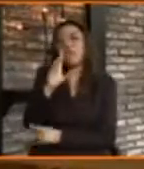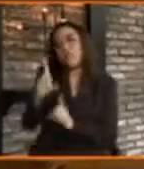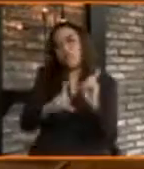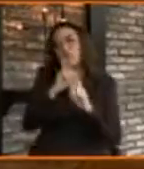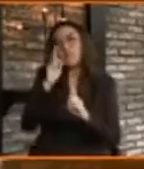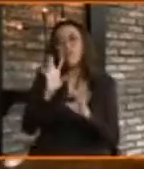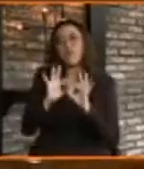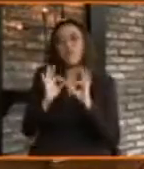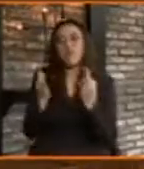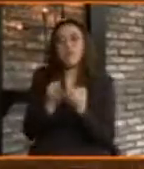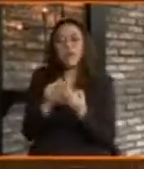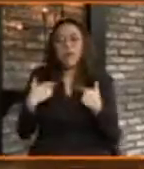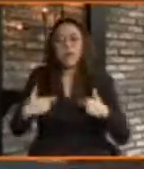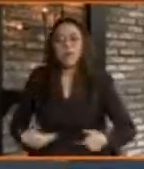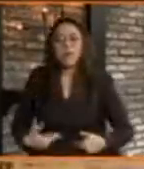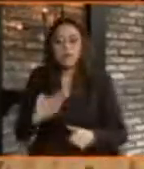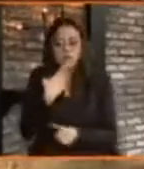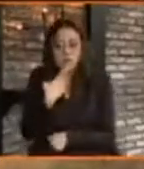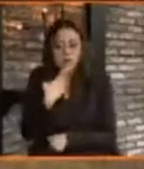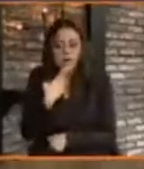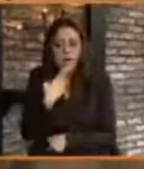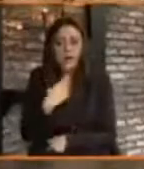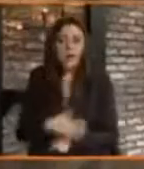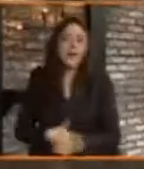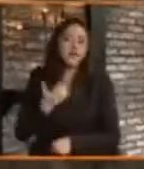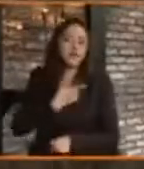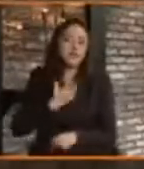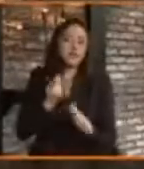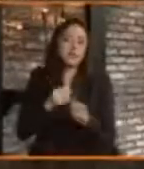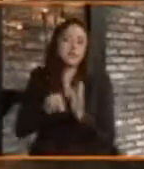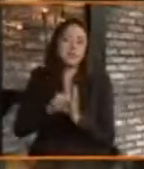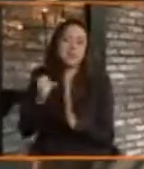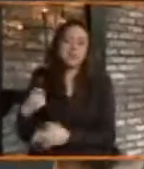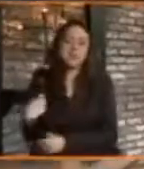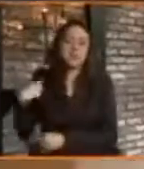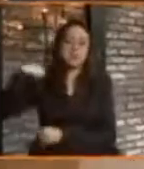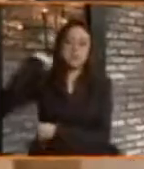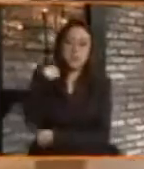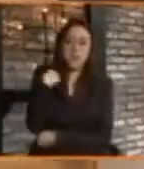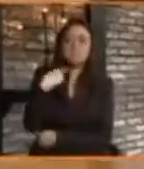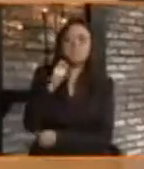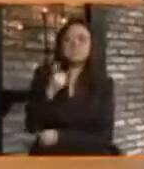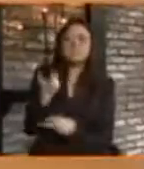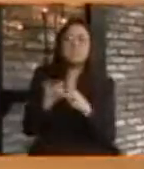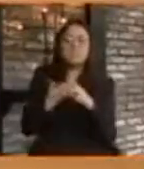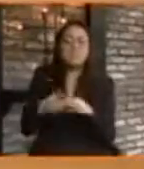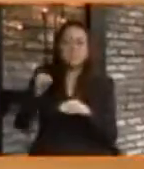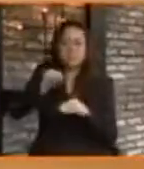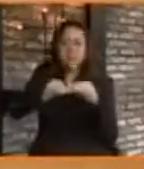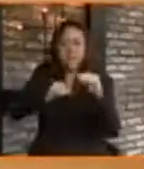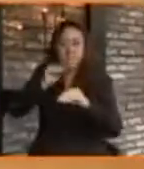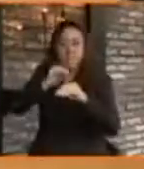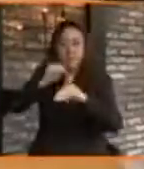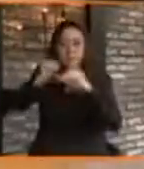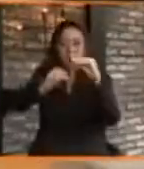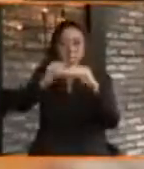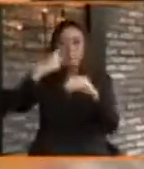fascination with sports paraphernalia. And these are golf bags that he has somewhat deconstructed and sewn